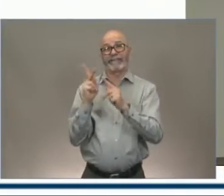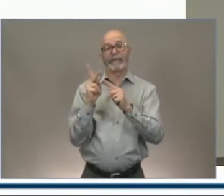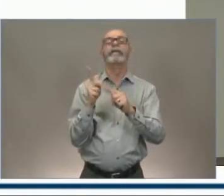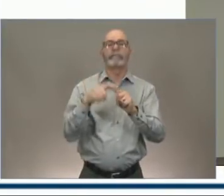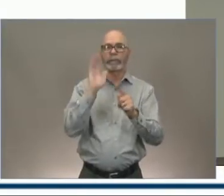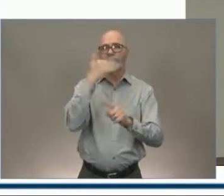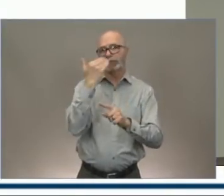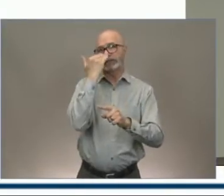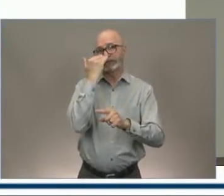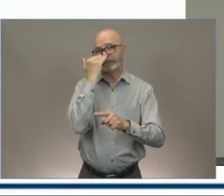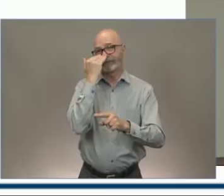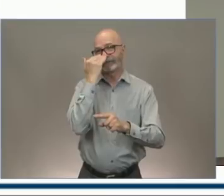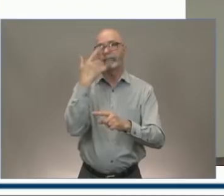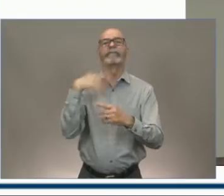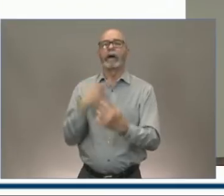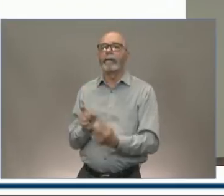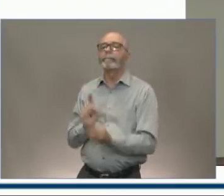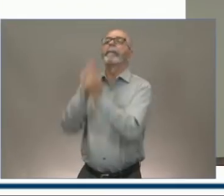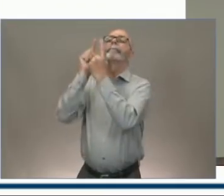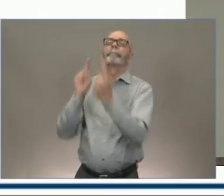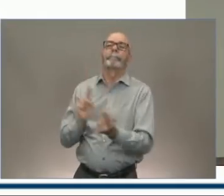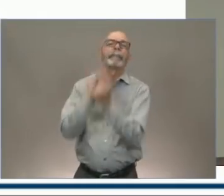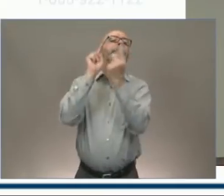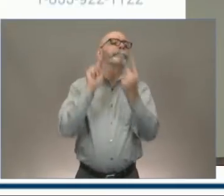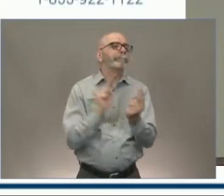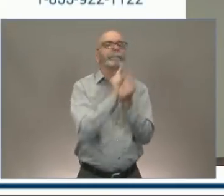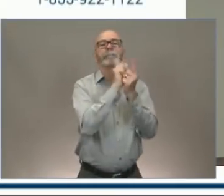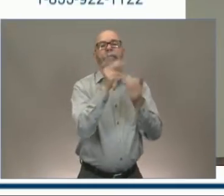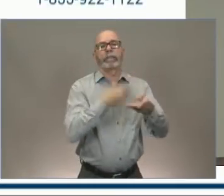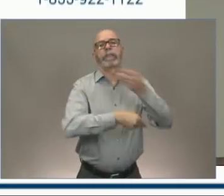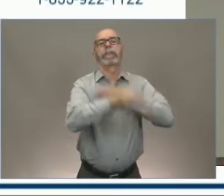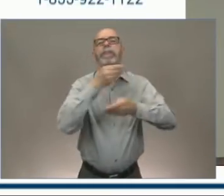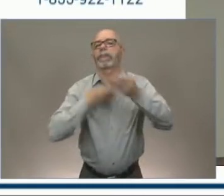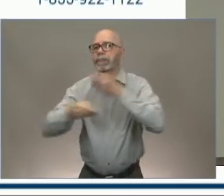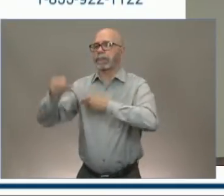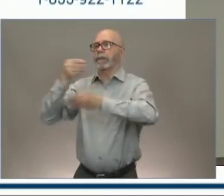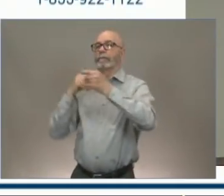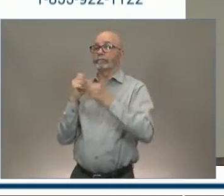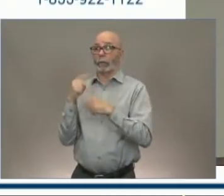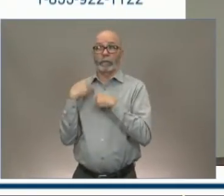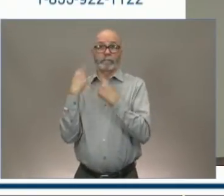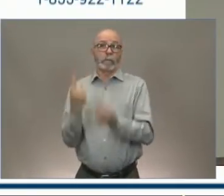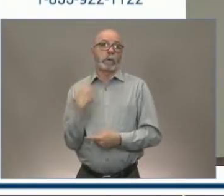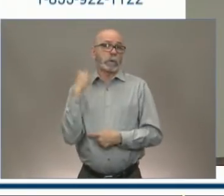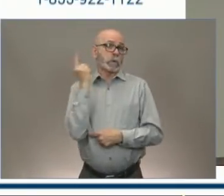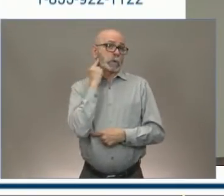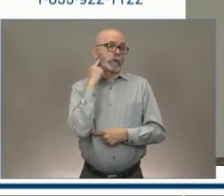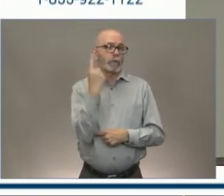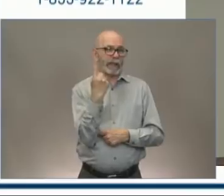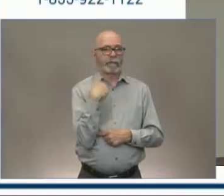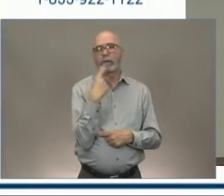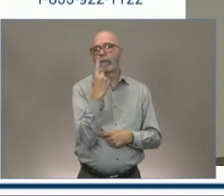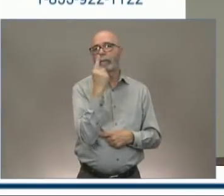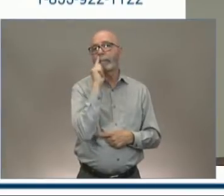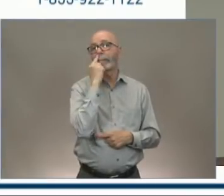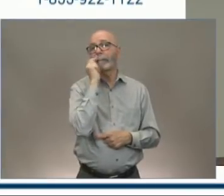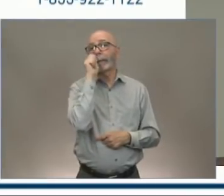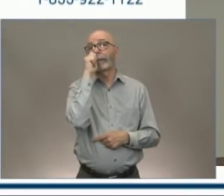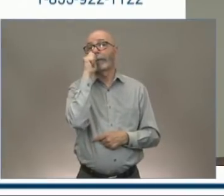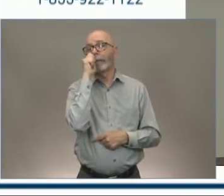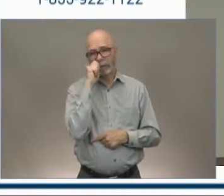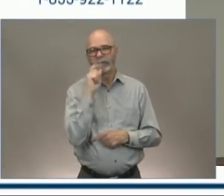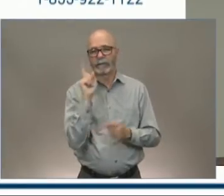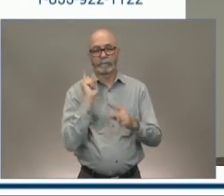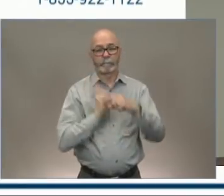still under investigation, but so far only one of them has tested positive. So we can conclude that at this point,